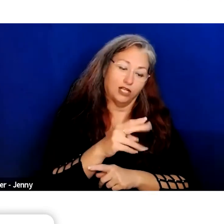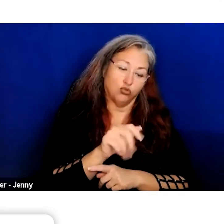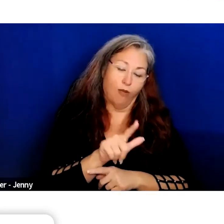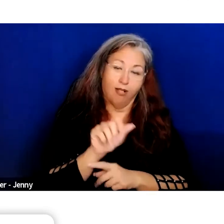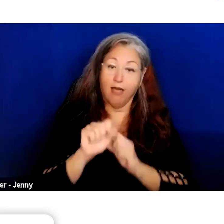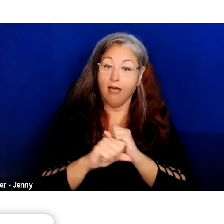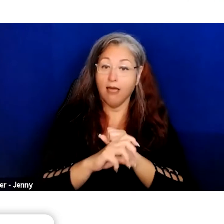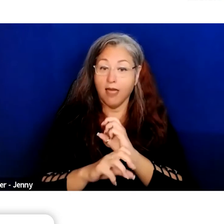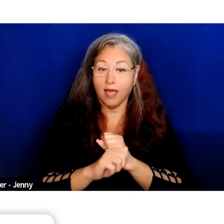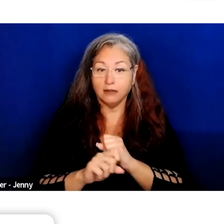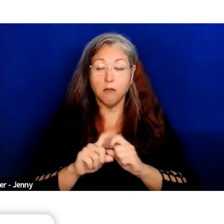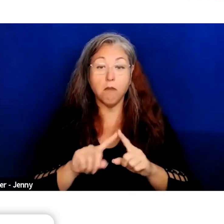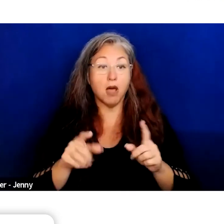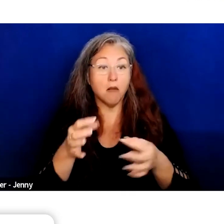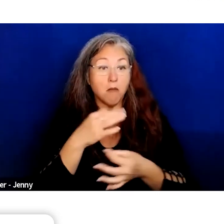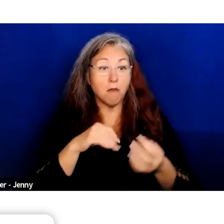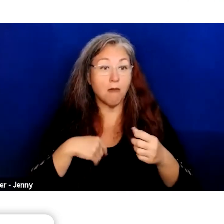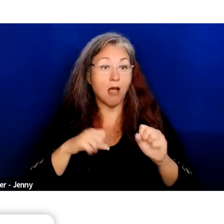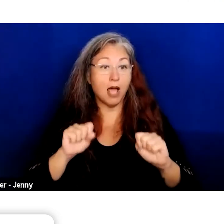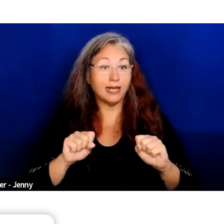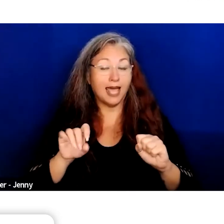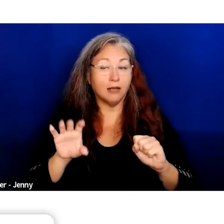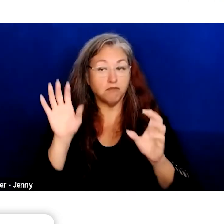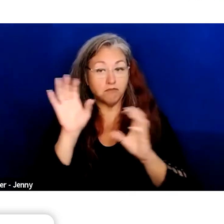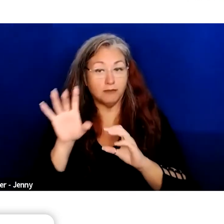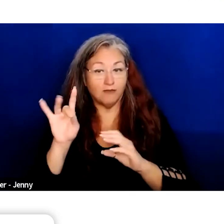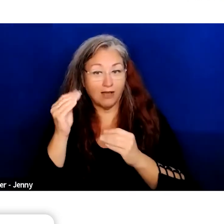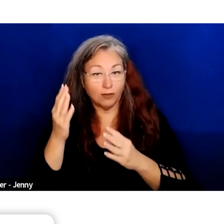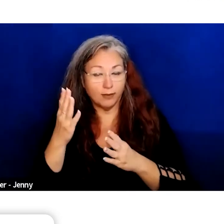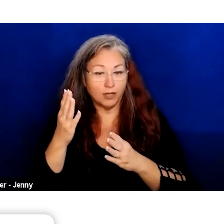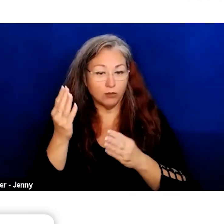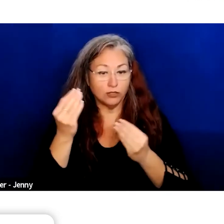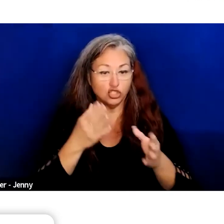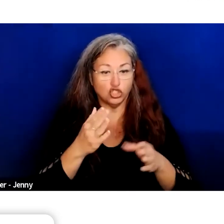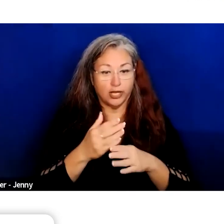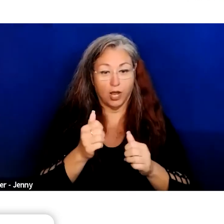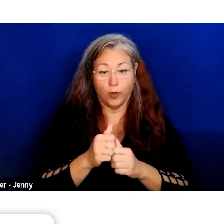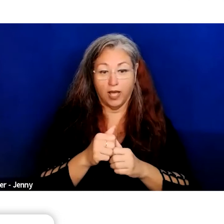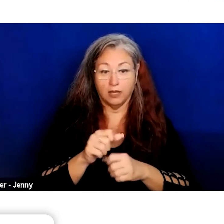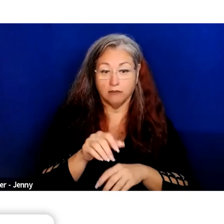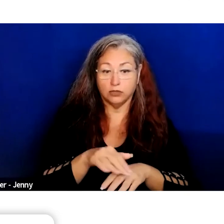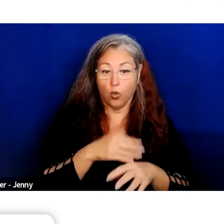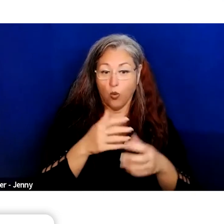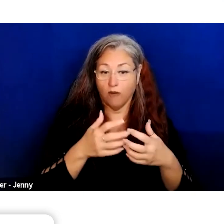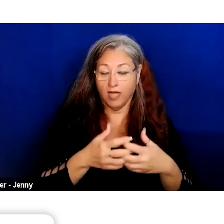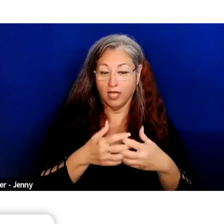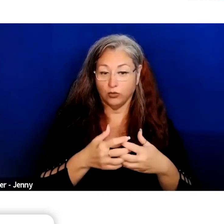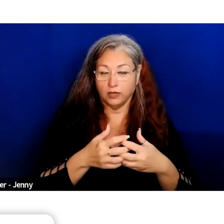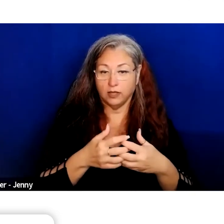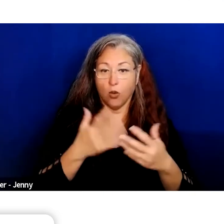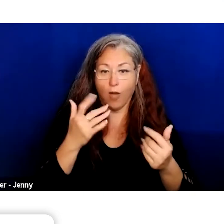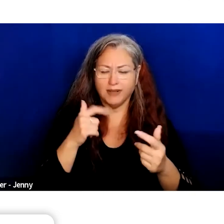do is find some information and perhaps share it with the Slow Factory because I